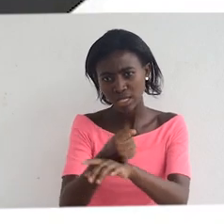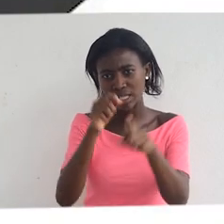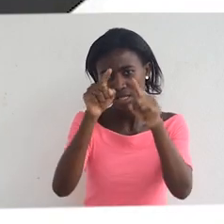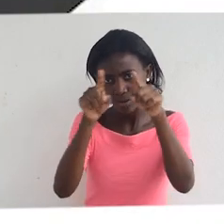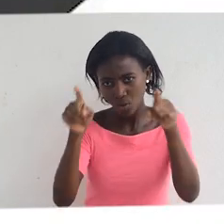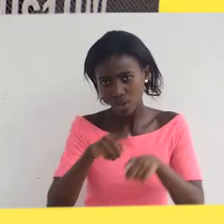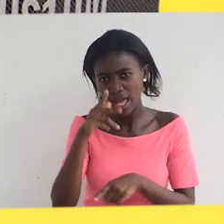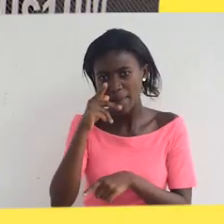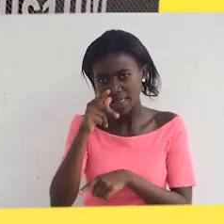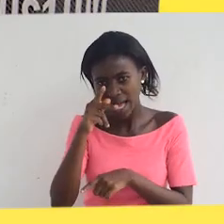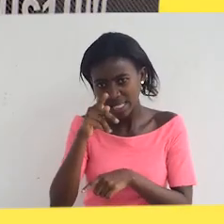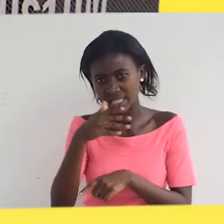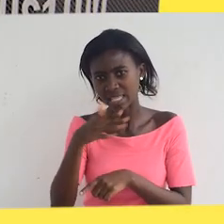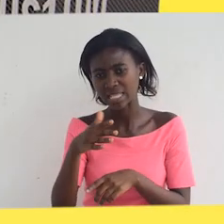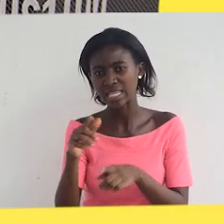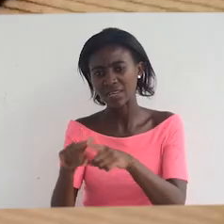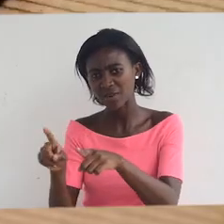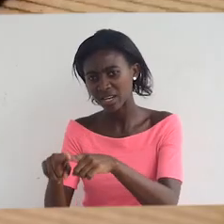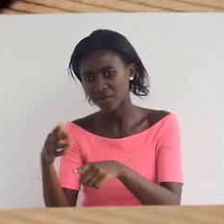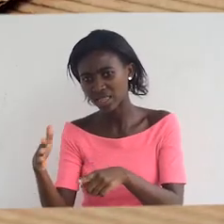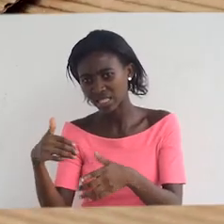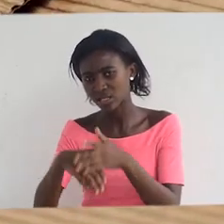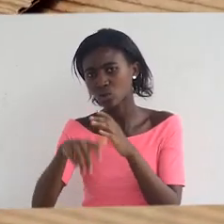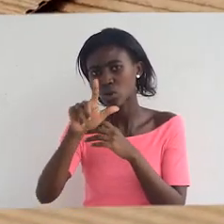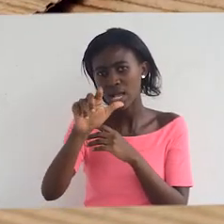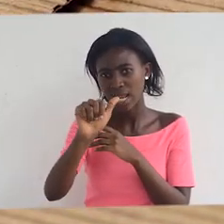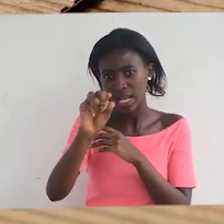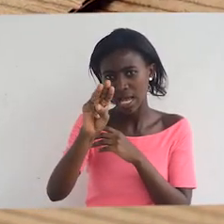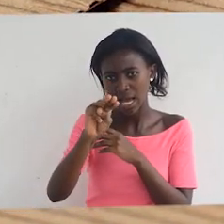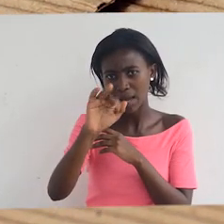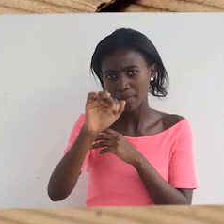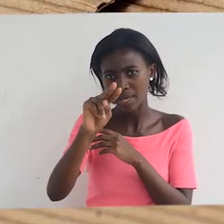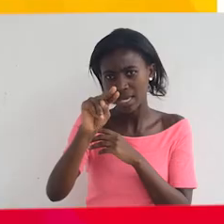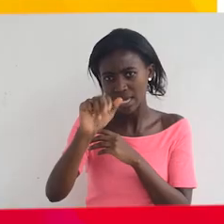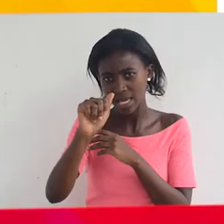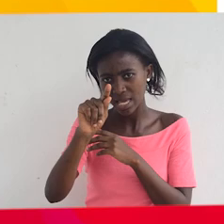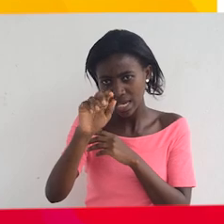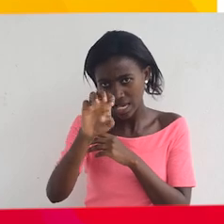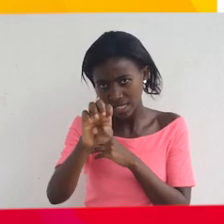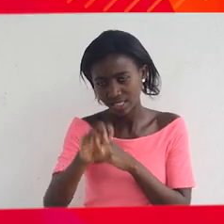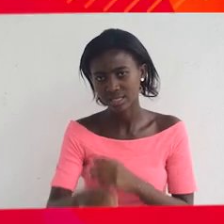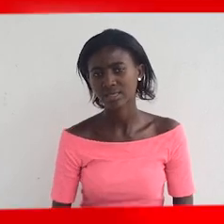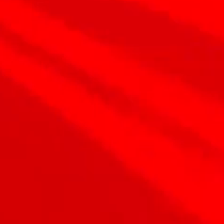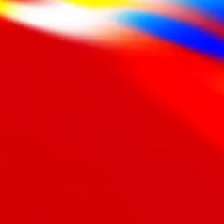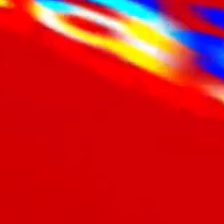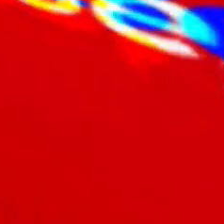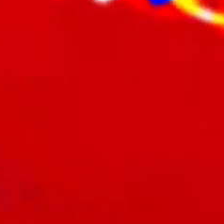varnish boards, litho-laminate, and microfluids.